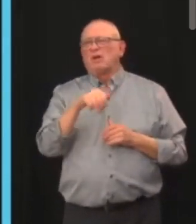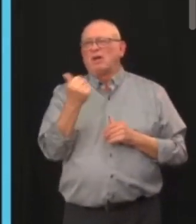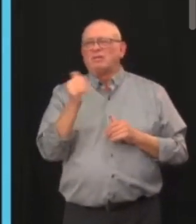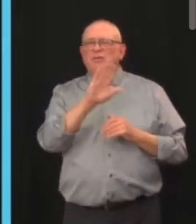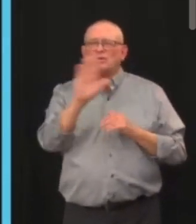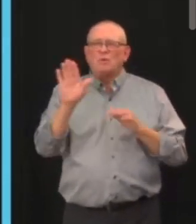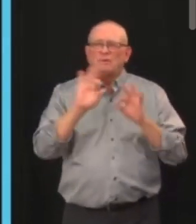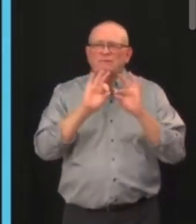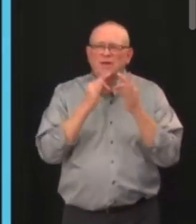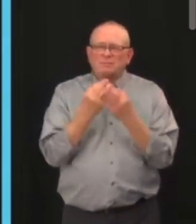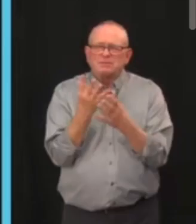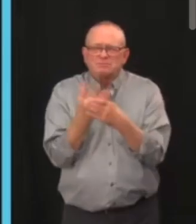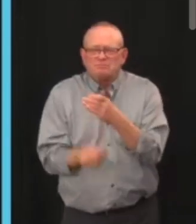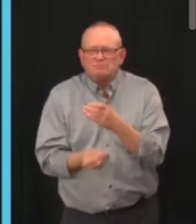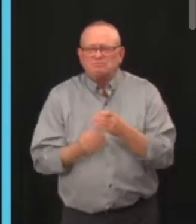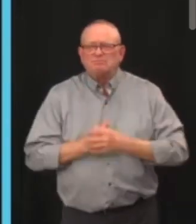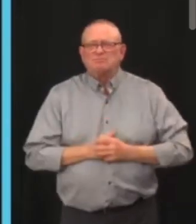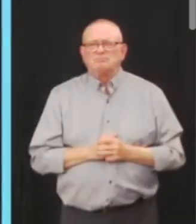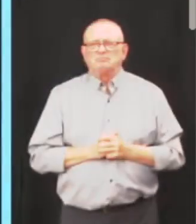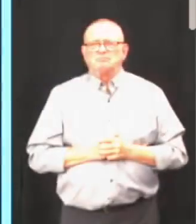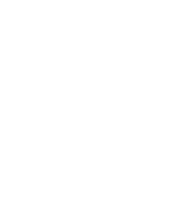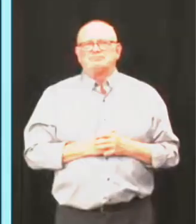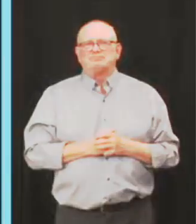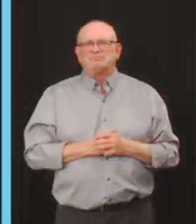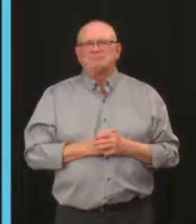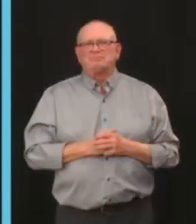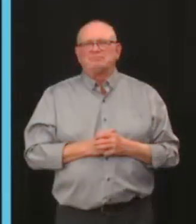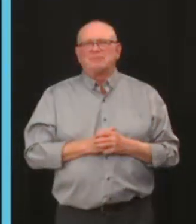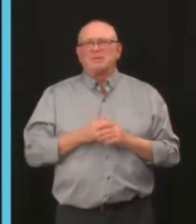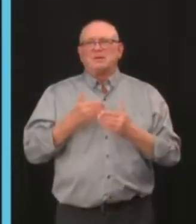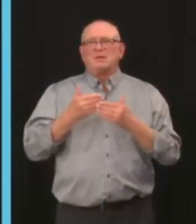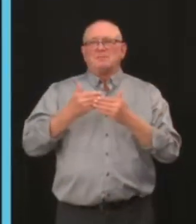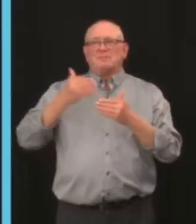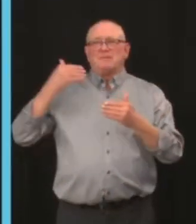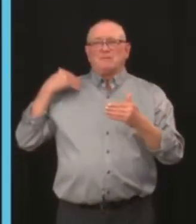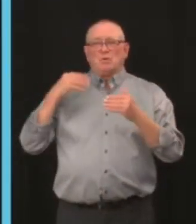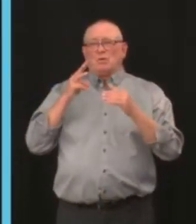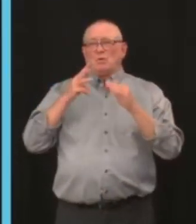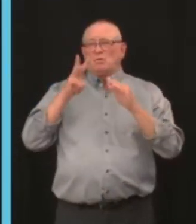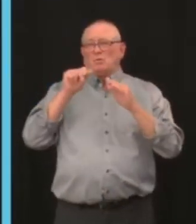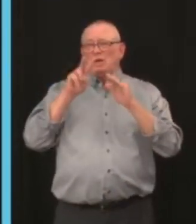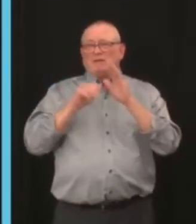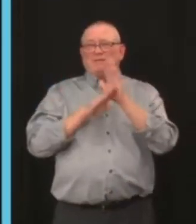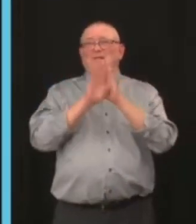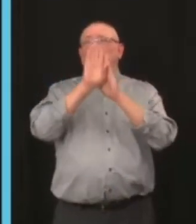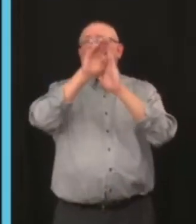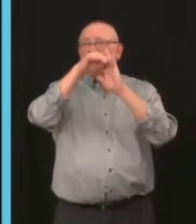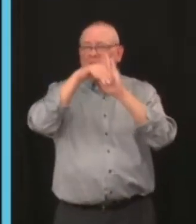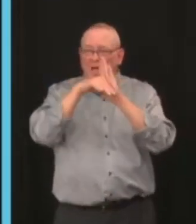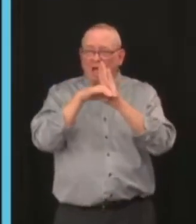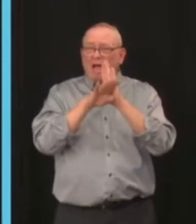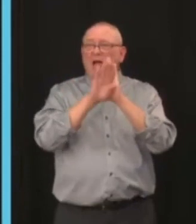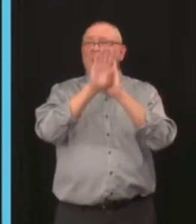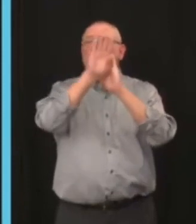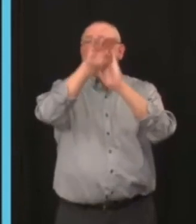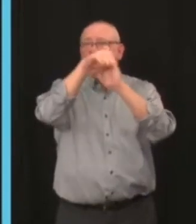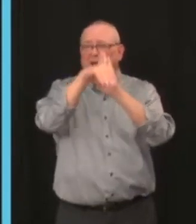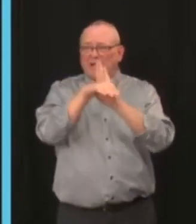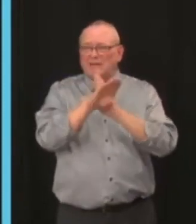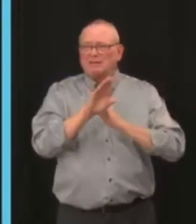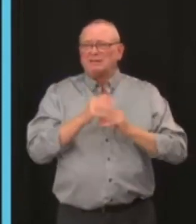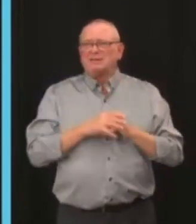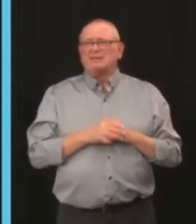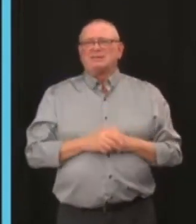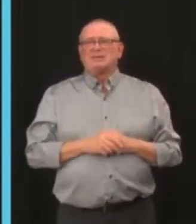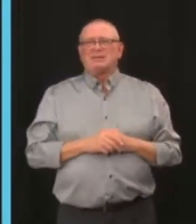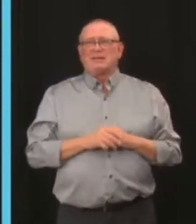the cause. What we've seen in previous waves is that the first indicators that start to decline are the leading indicators that are looking